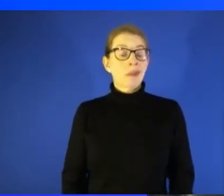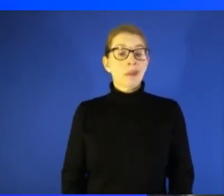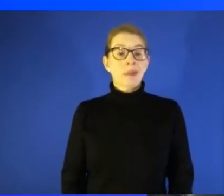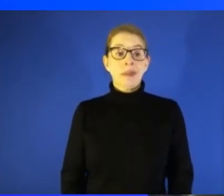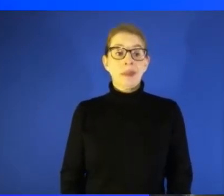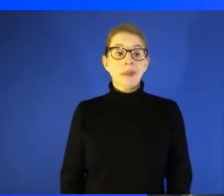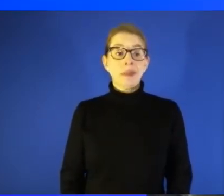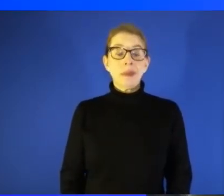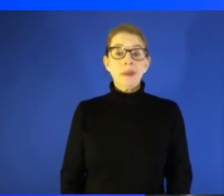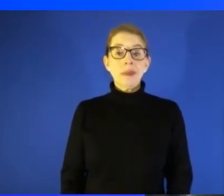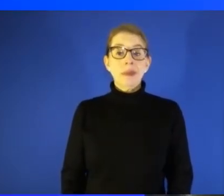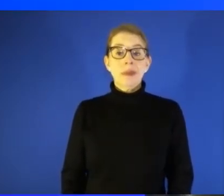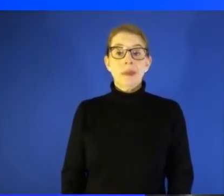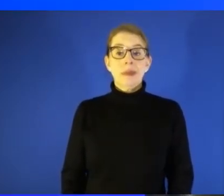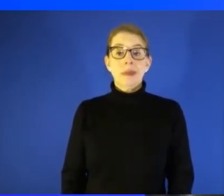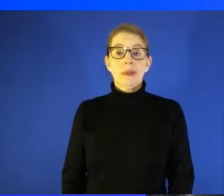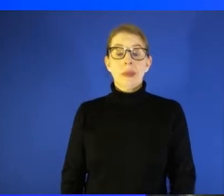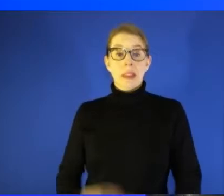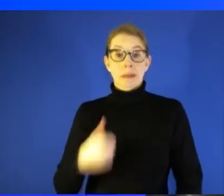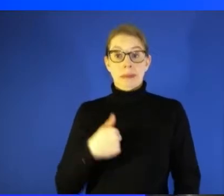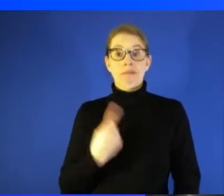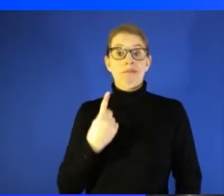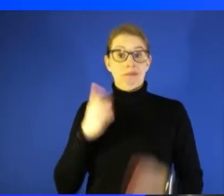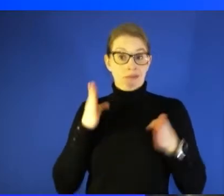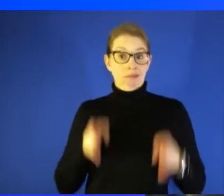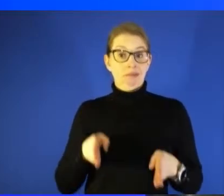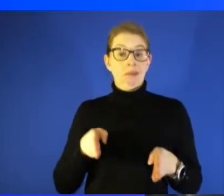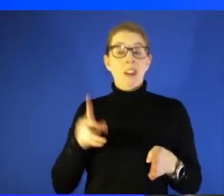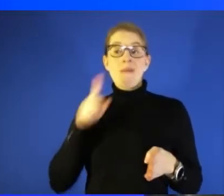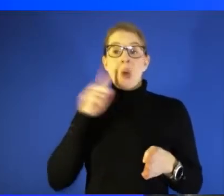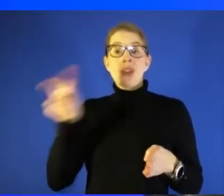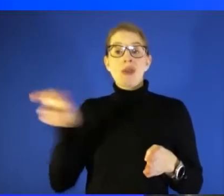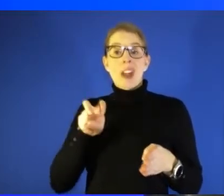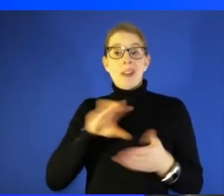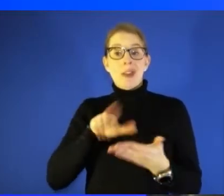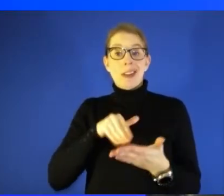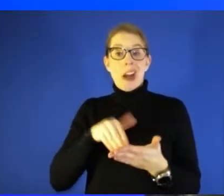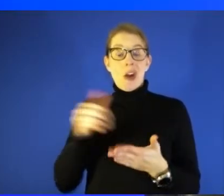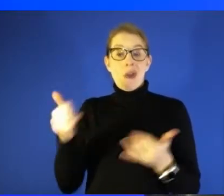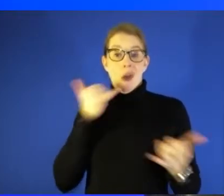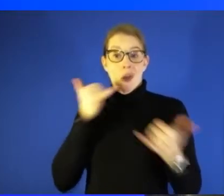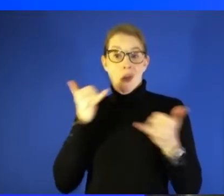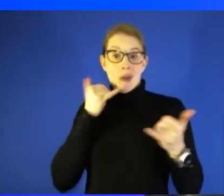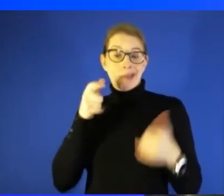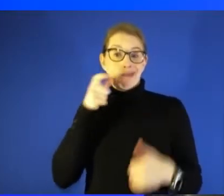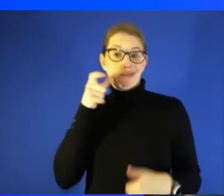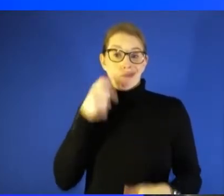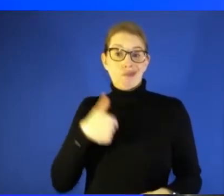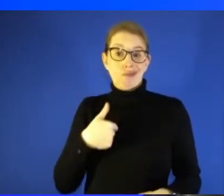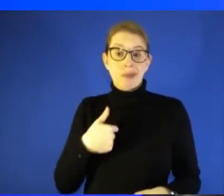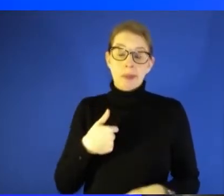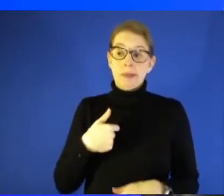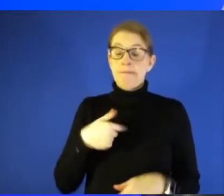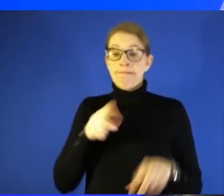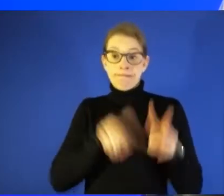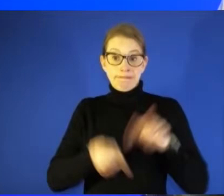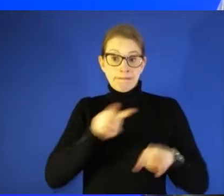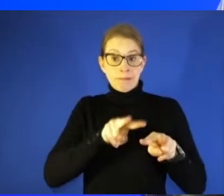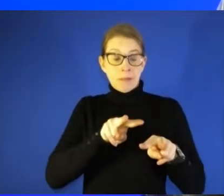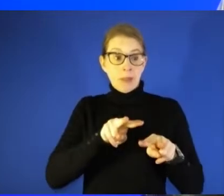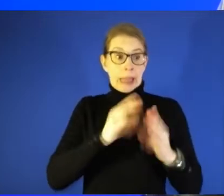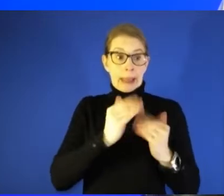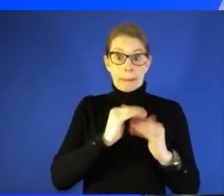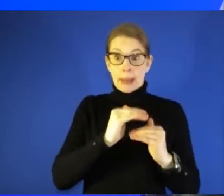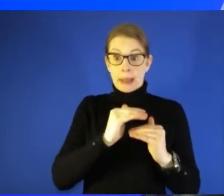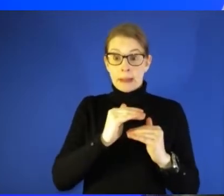one of the folks who helps take some of the transfer center call in terms of helping look at our capacity and stuff. And so we're still on track for